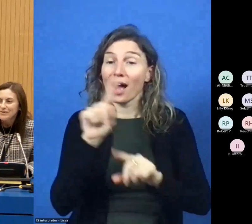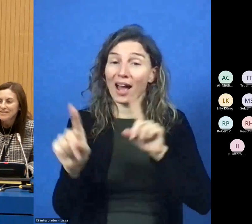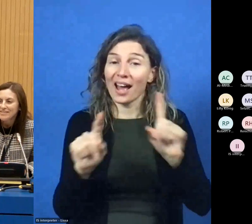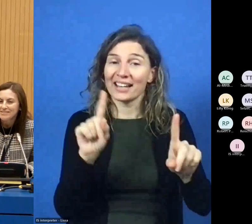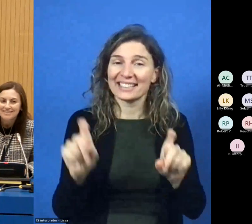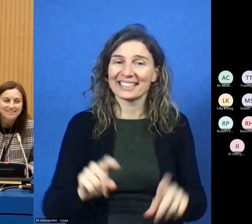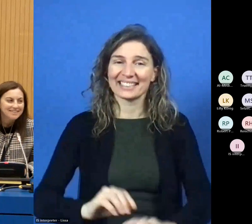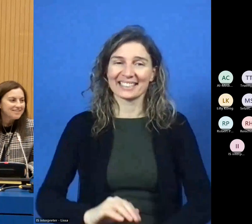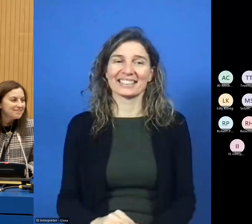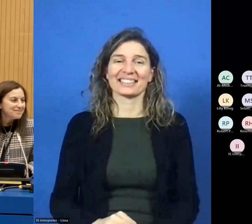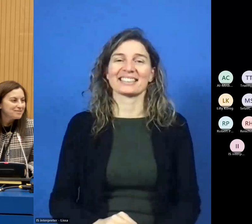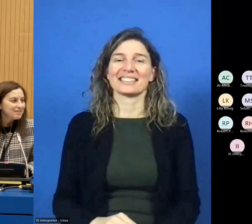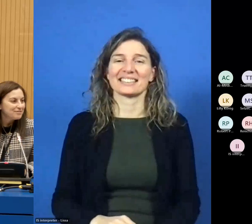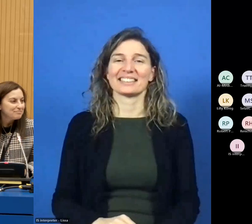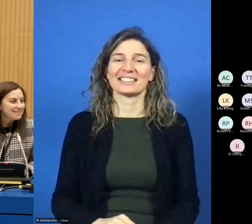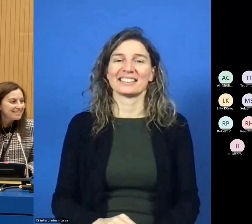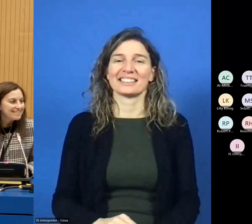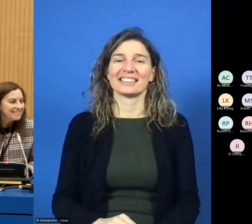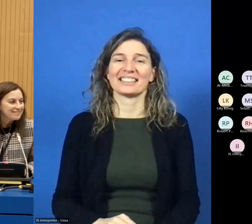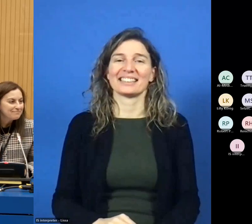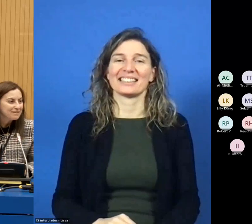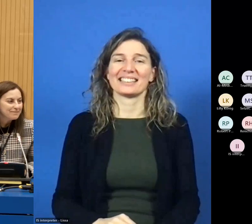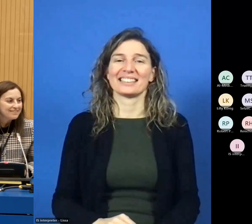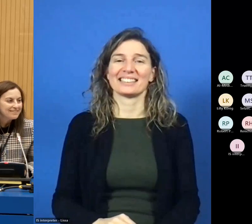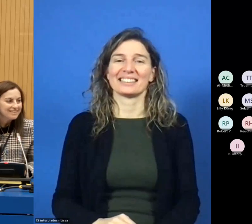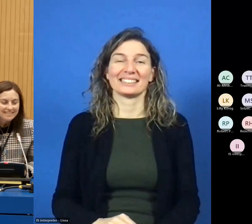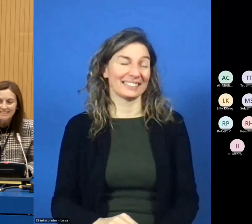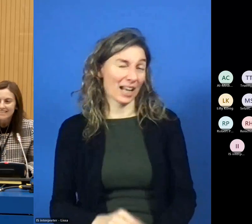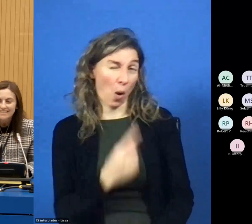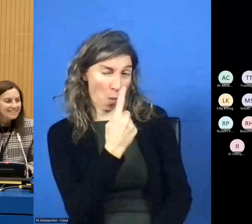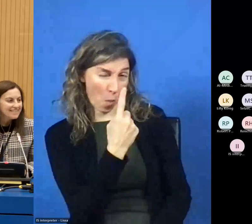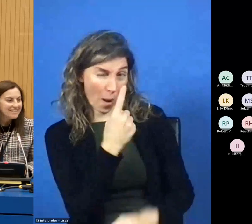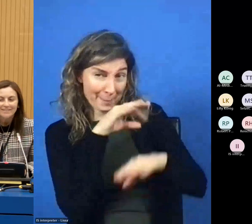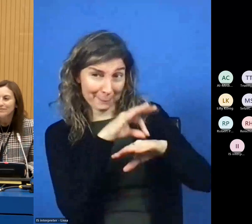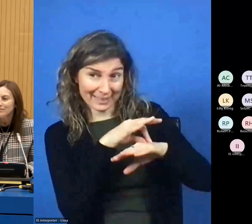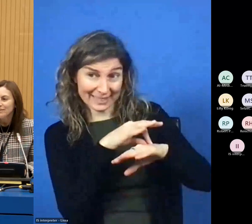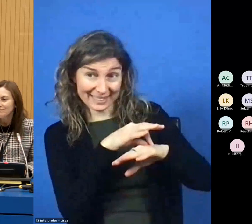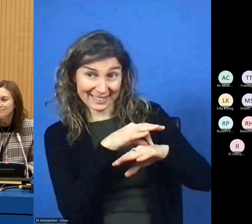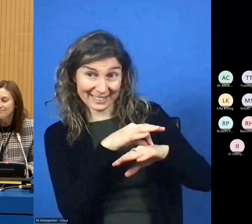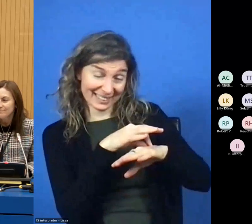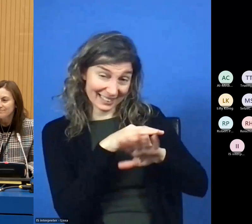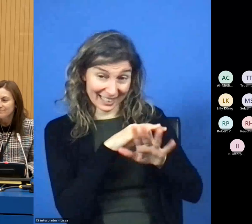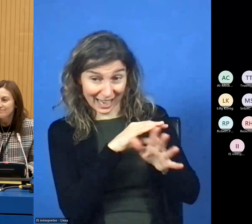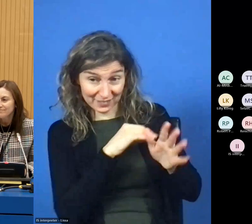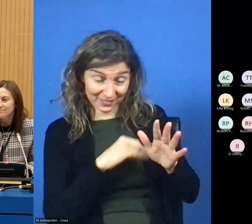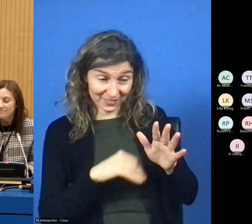For all of you. Do you have a minute, maybe? Kind of, okay.